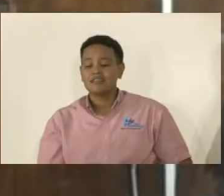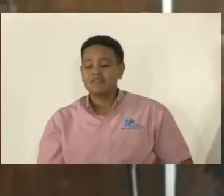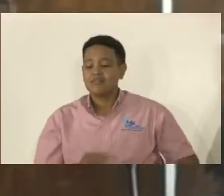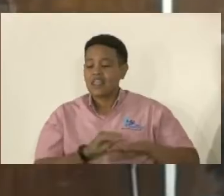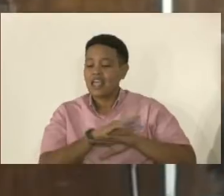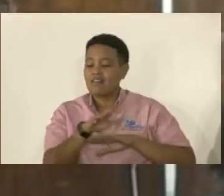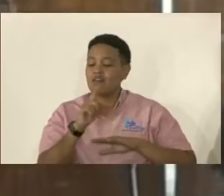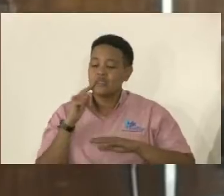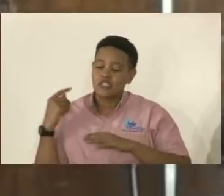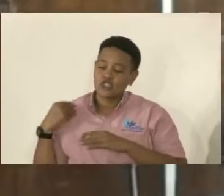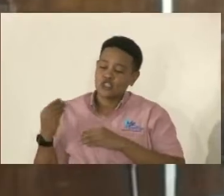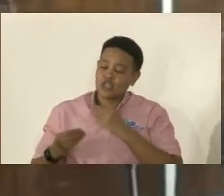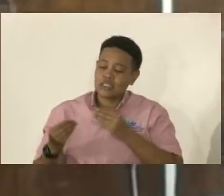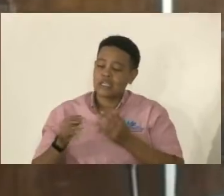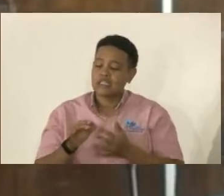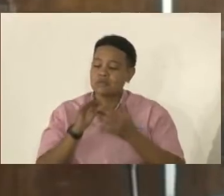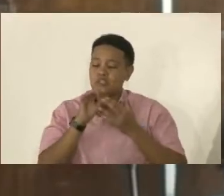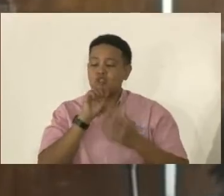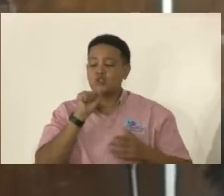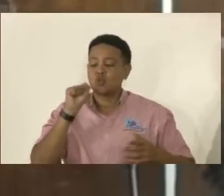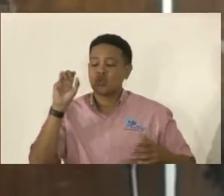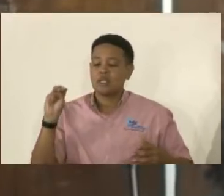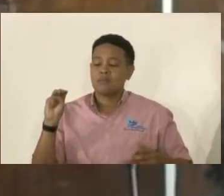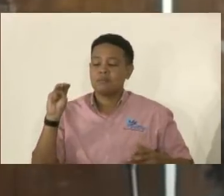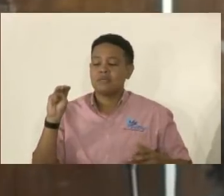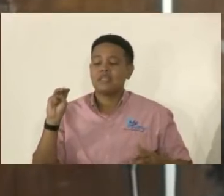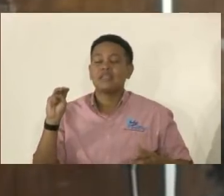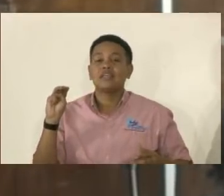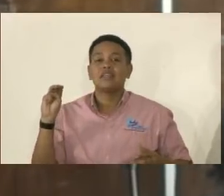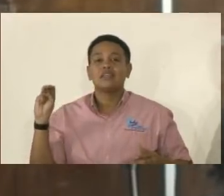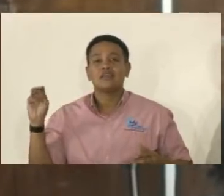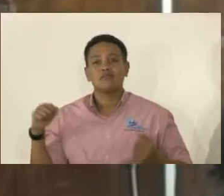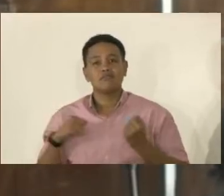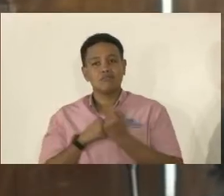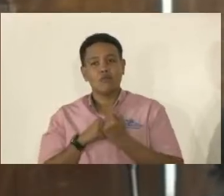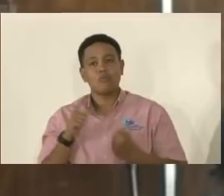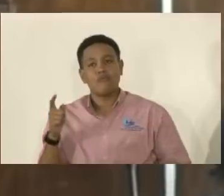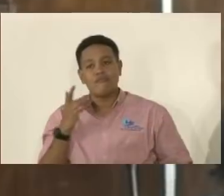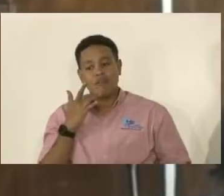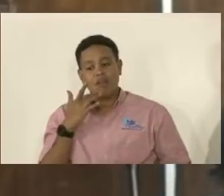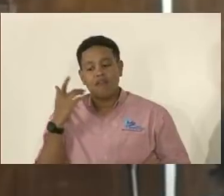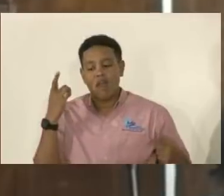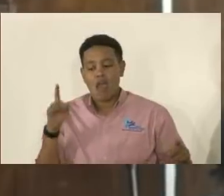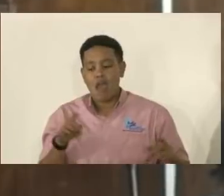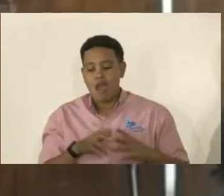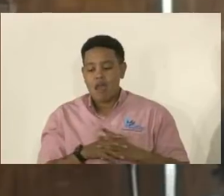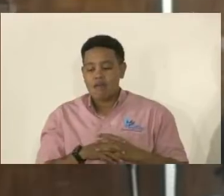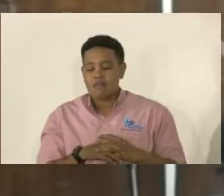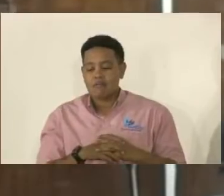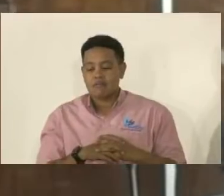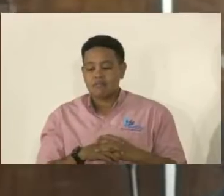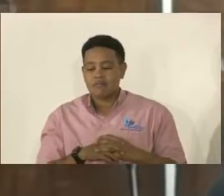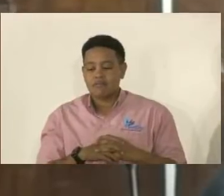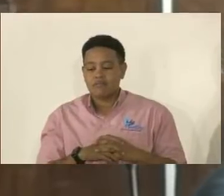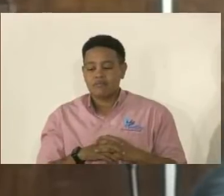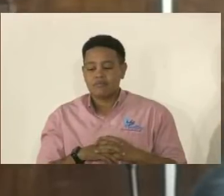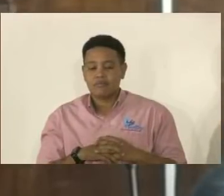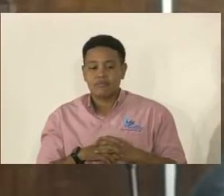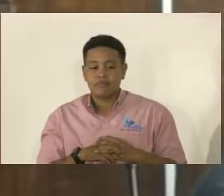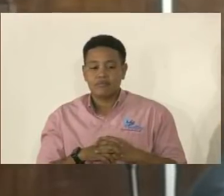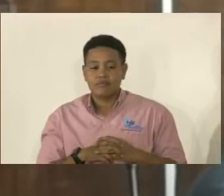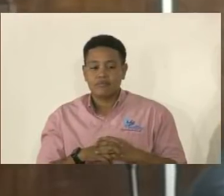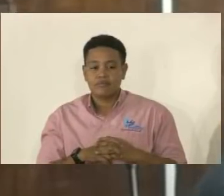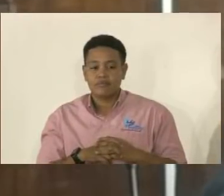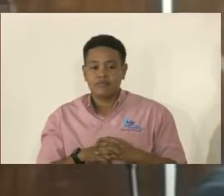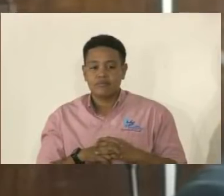influencing traditional and especially social media sentiment in their favor. I think it was Noam Chomsky who